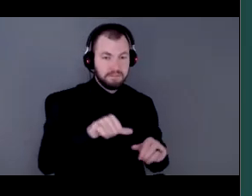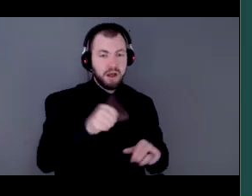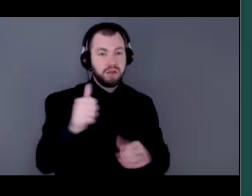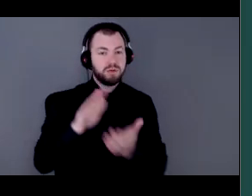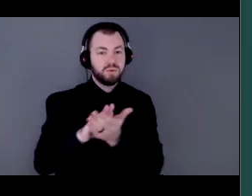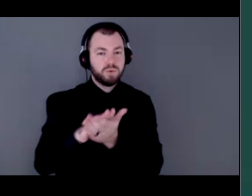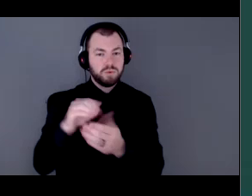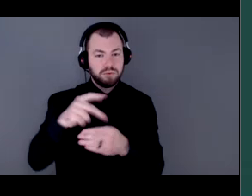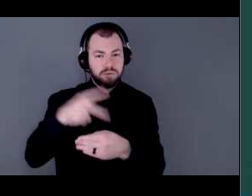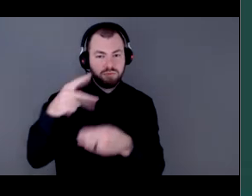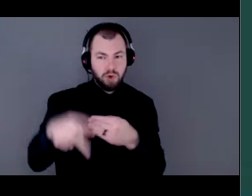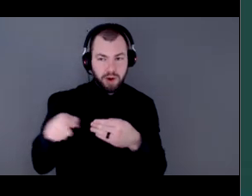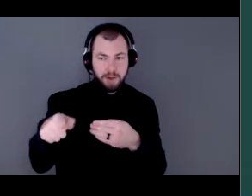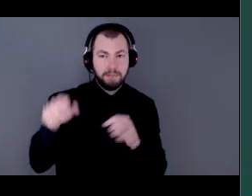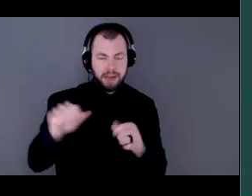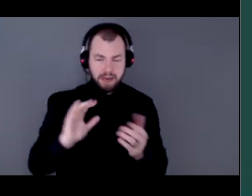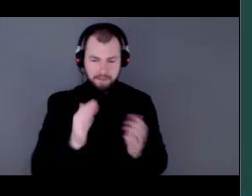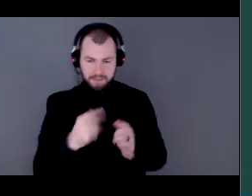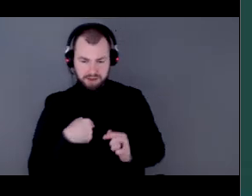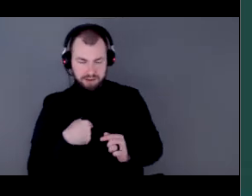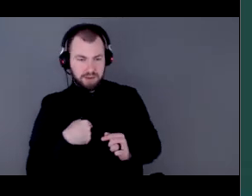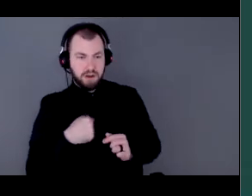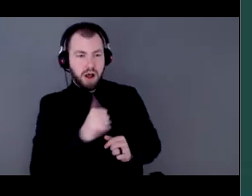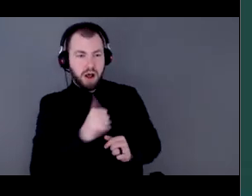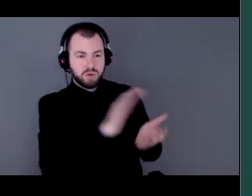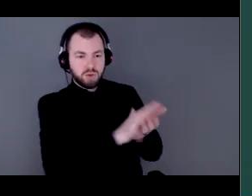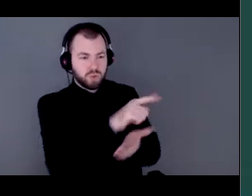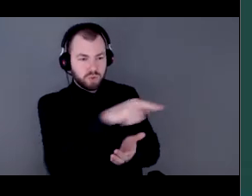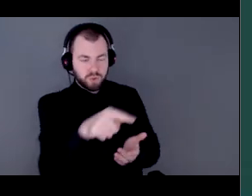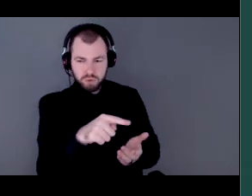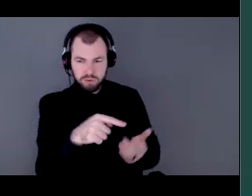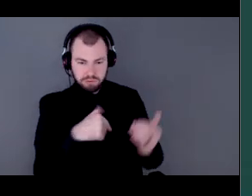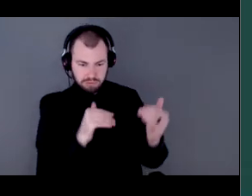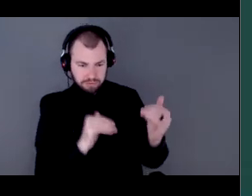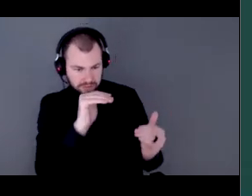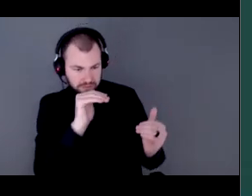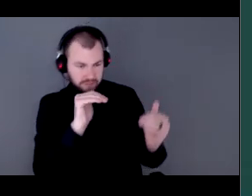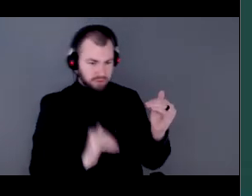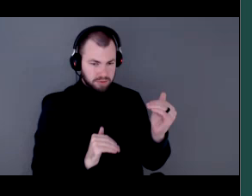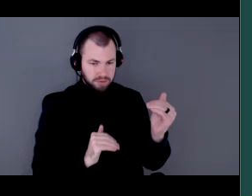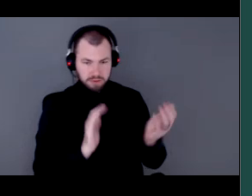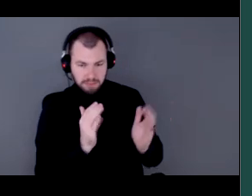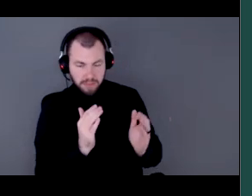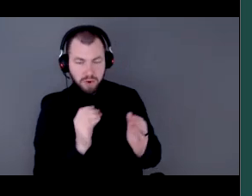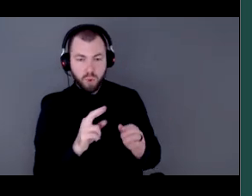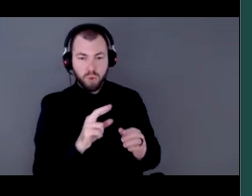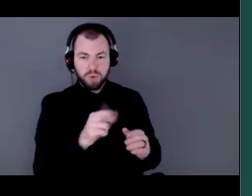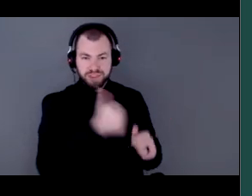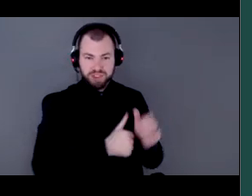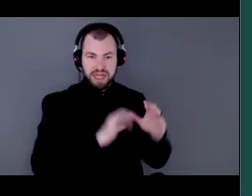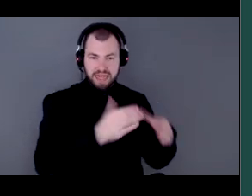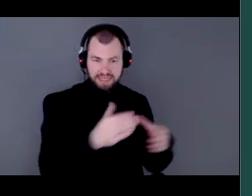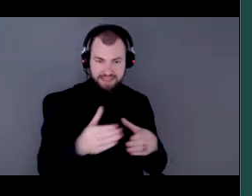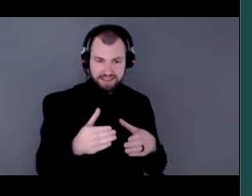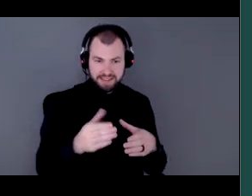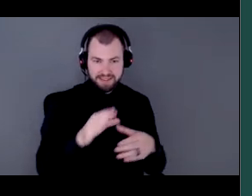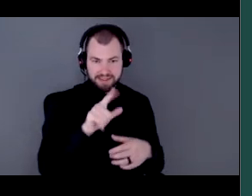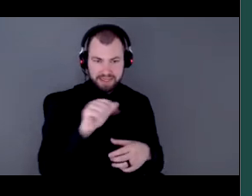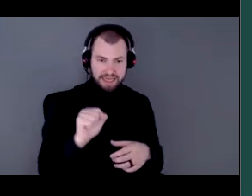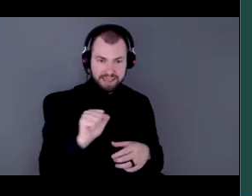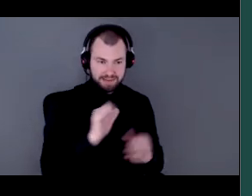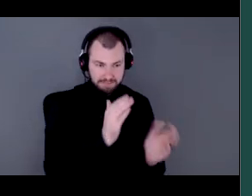and compare themselves to other schools, or they can compare themselves to each class. And so it provides a